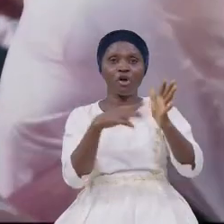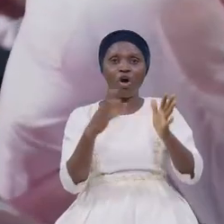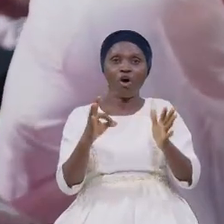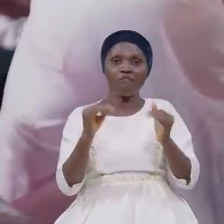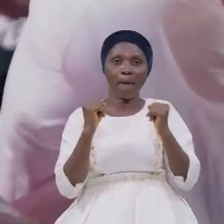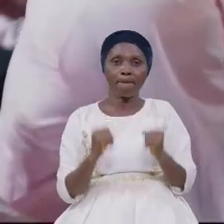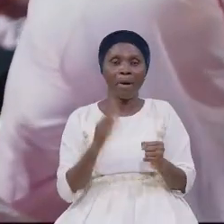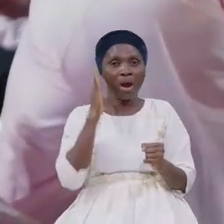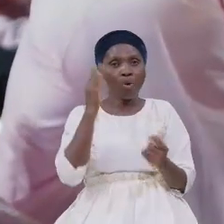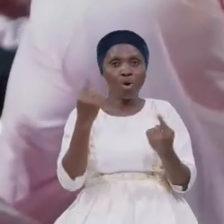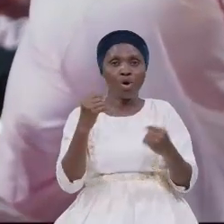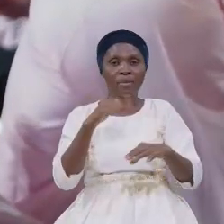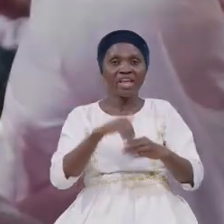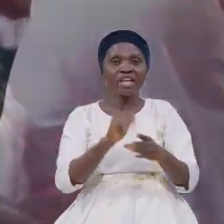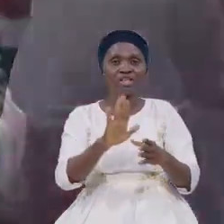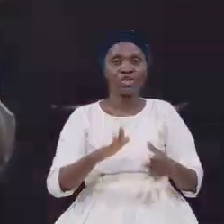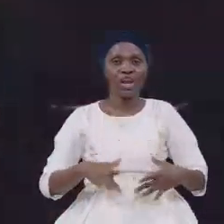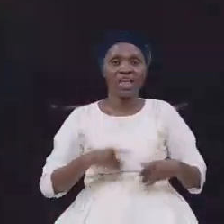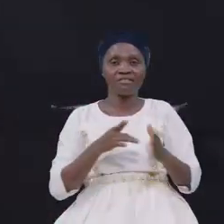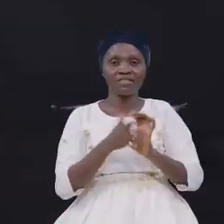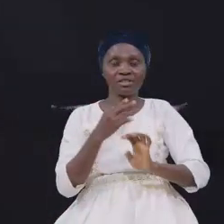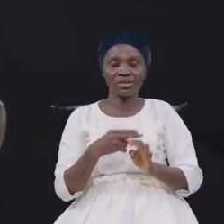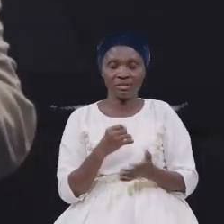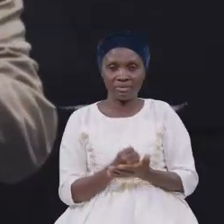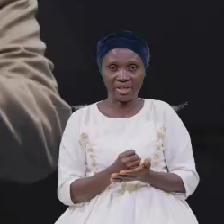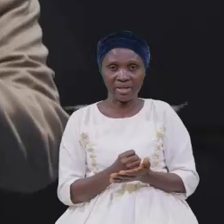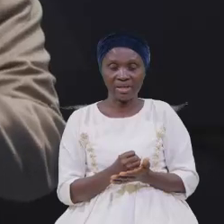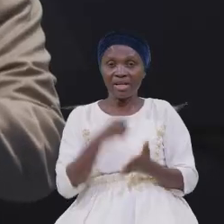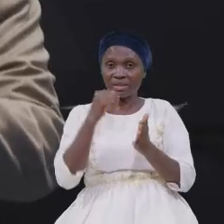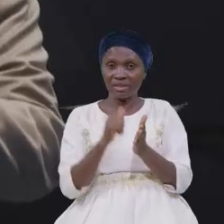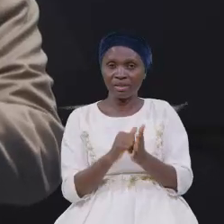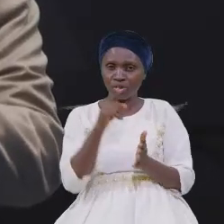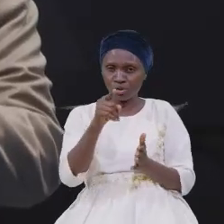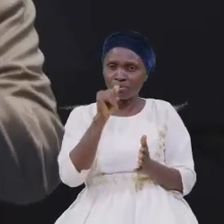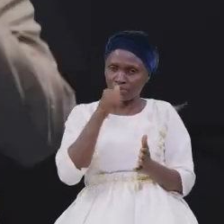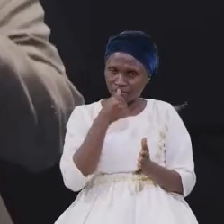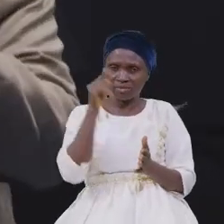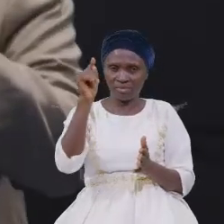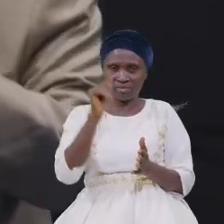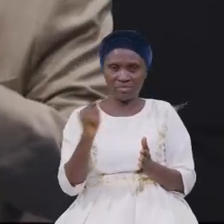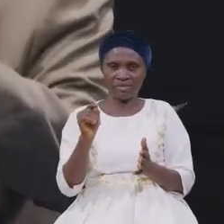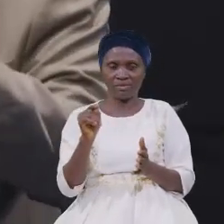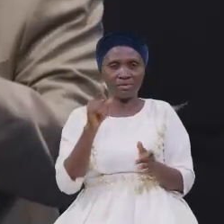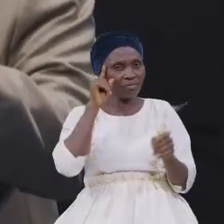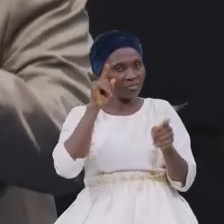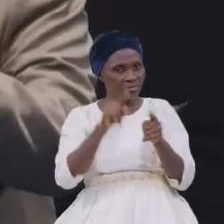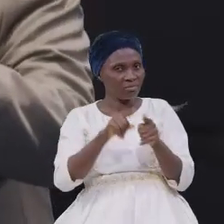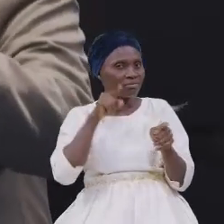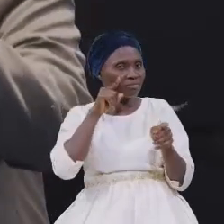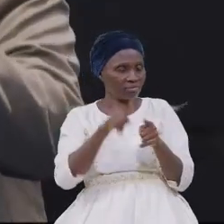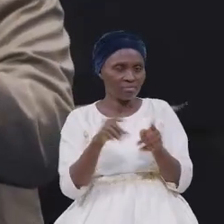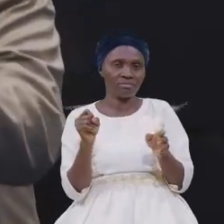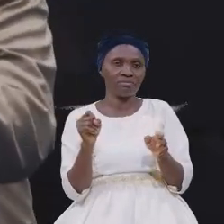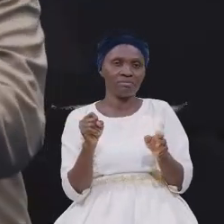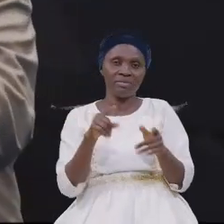in Jesus' name. It says, be patient therefore, brethren. And then it says, until